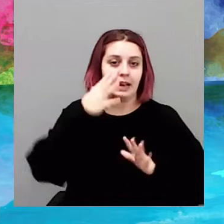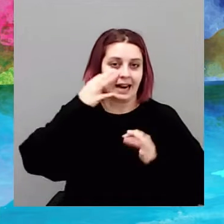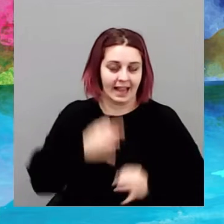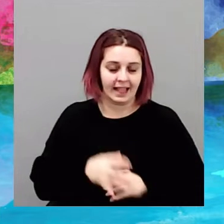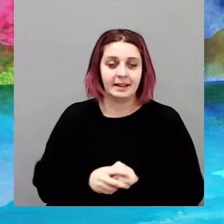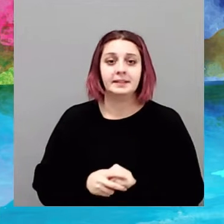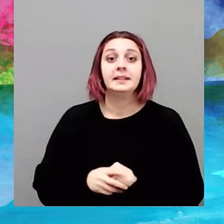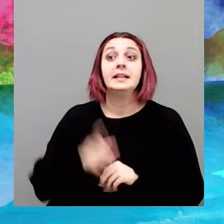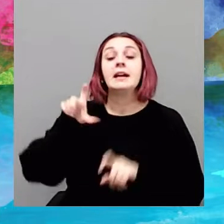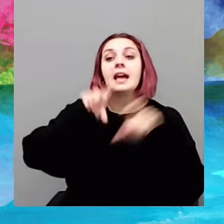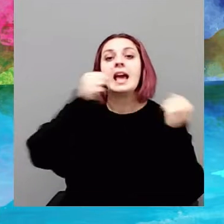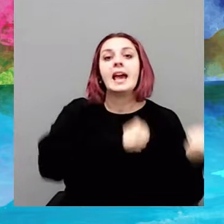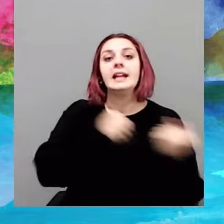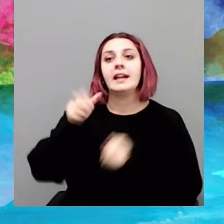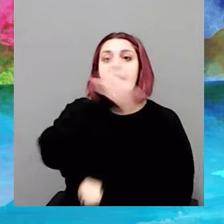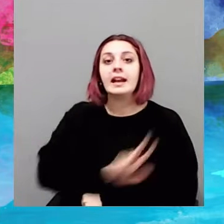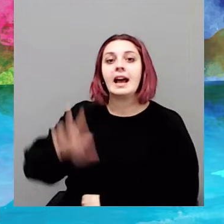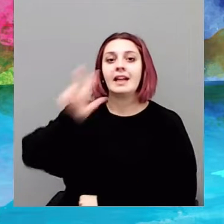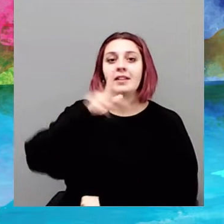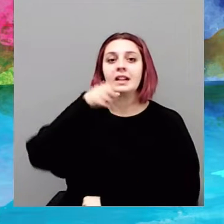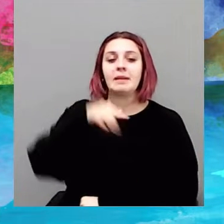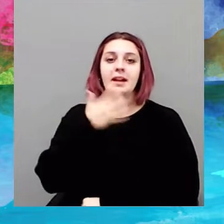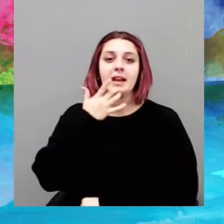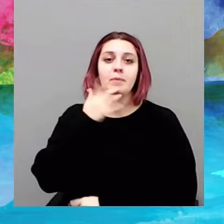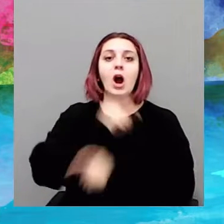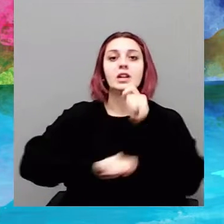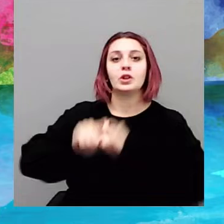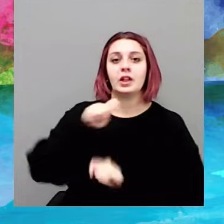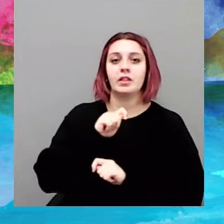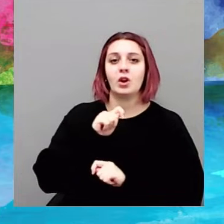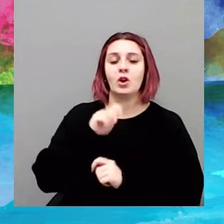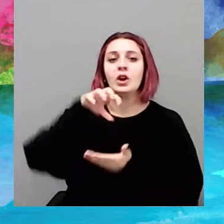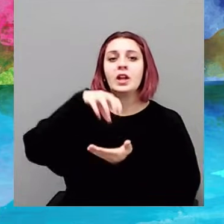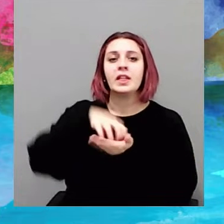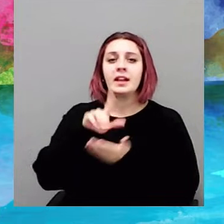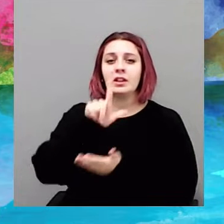We've collaborating with other associations at national level, like the